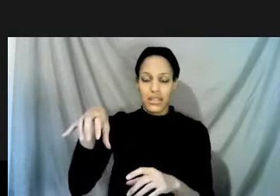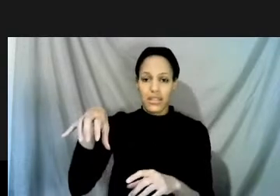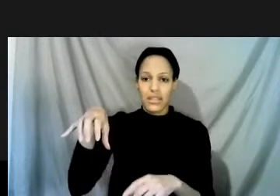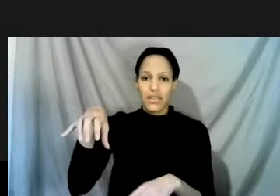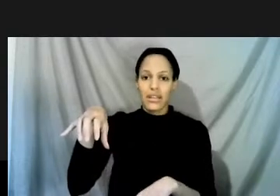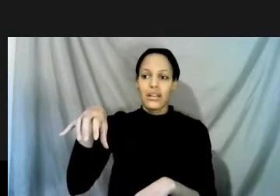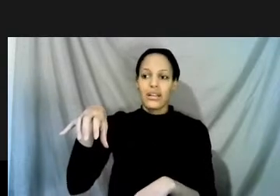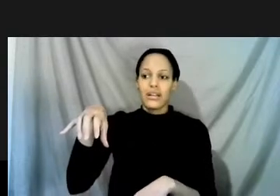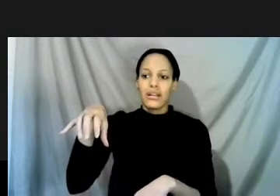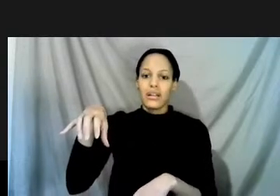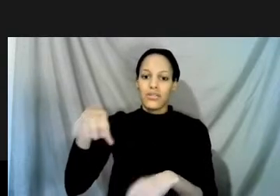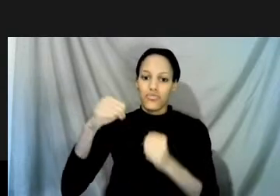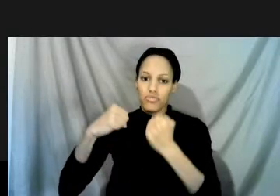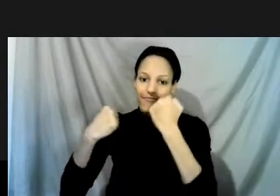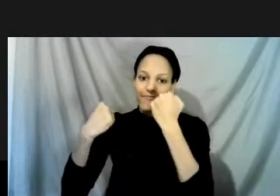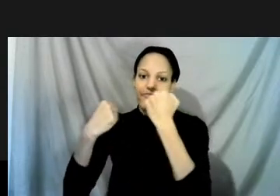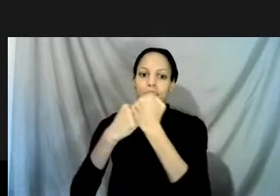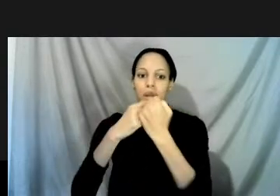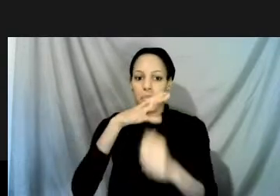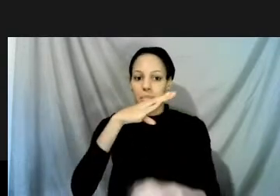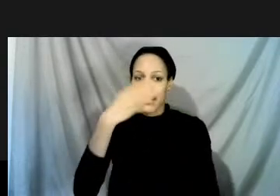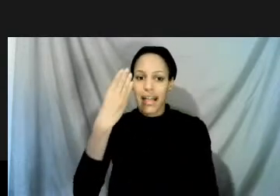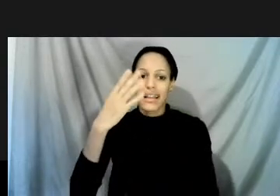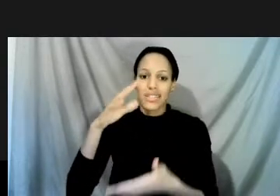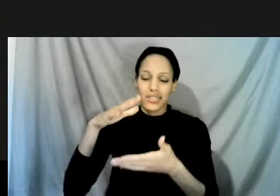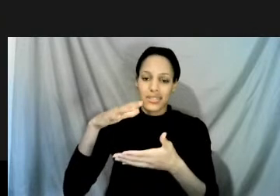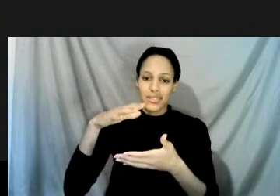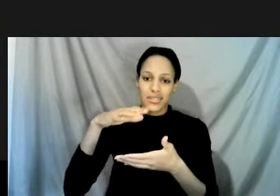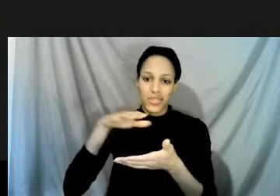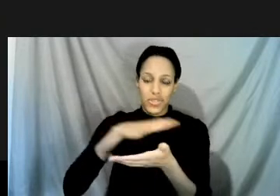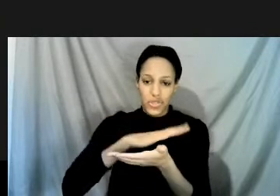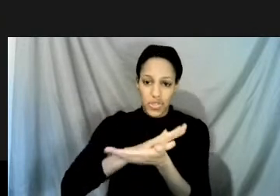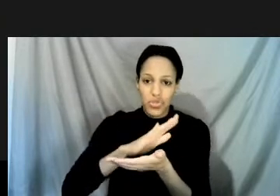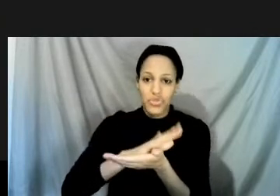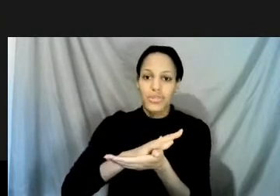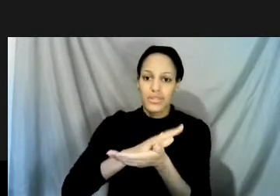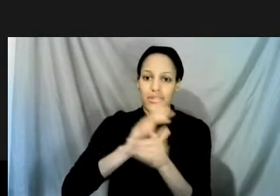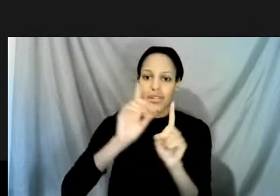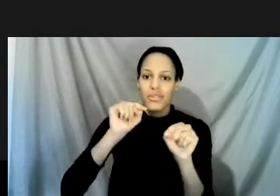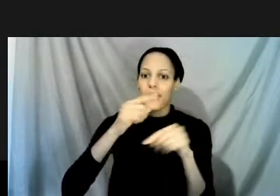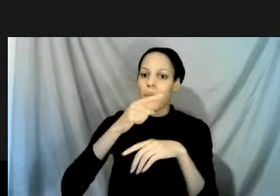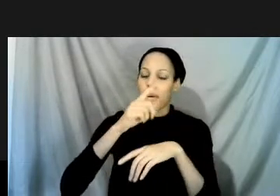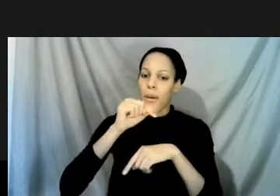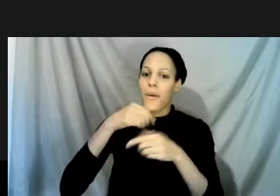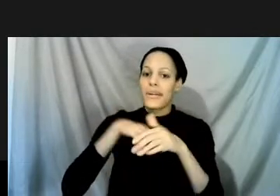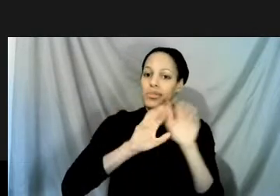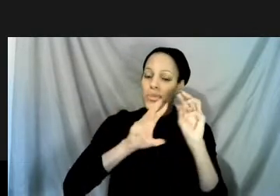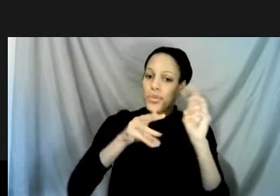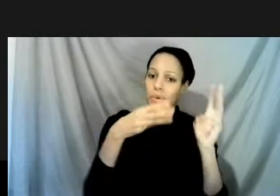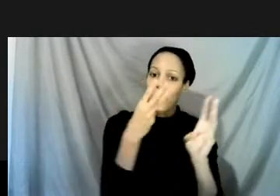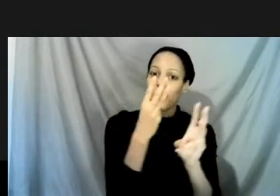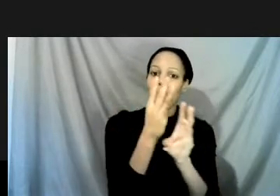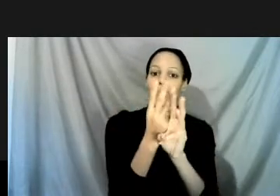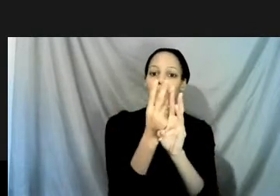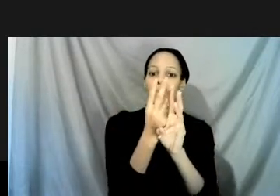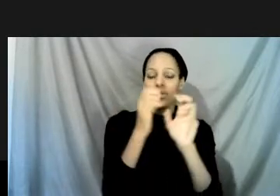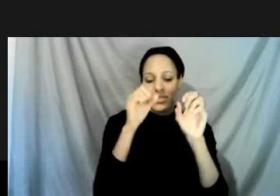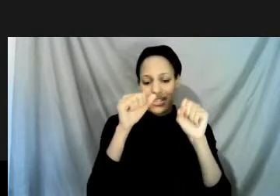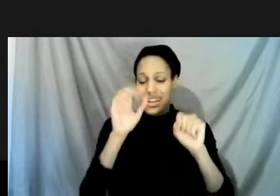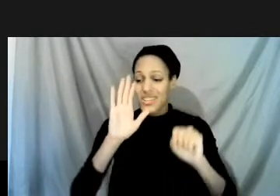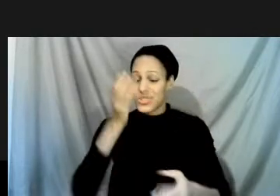intentionally anchored Black children in pride of self so that you could go into the world as your Black